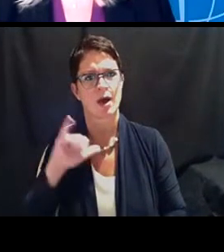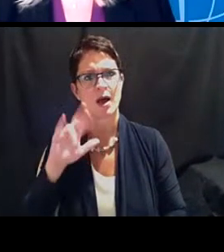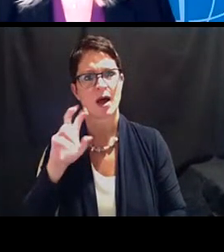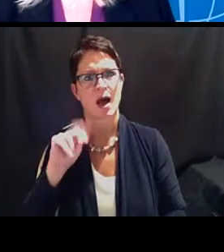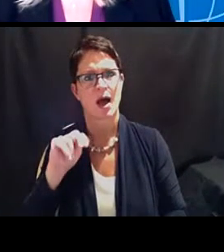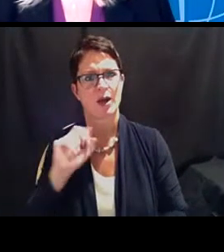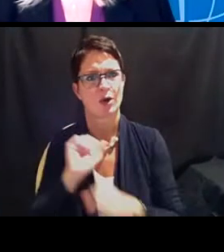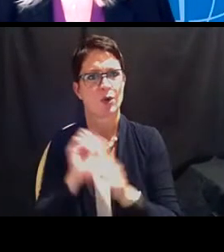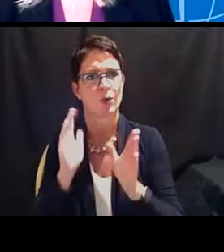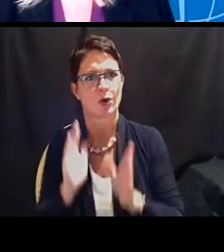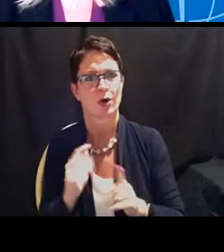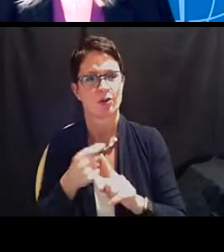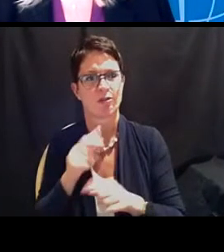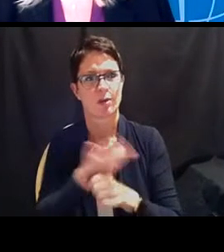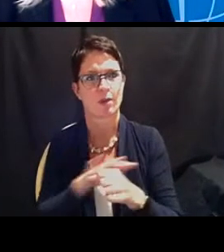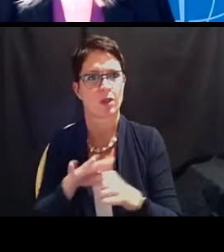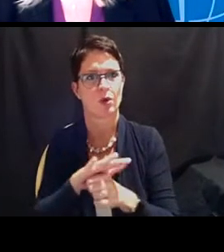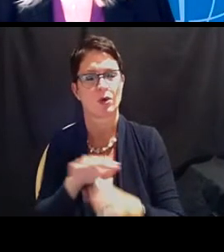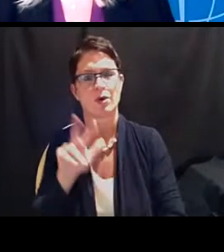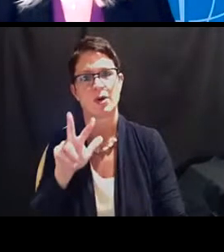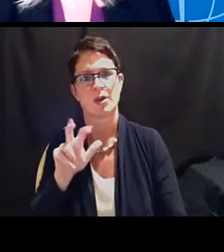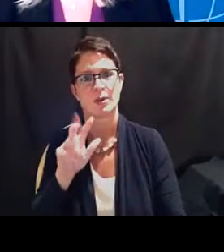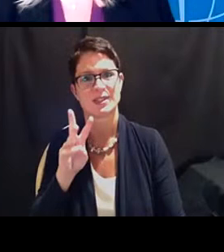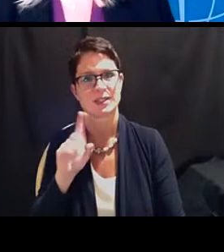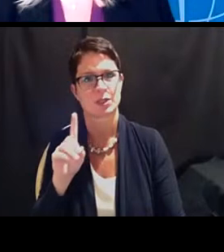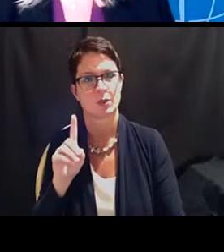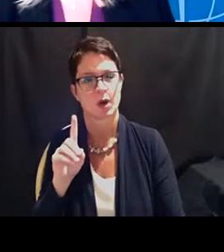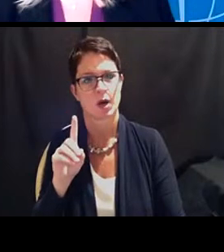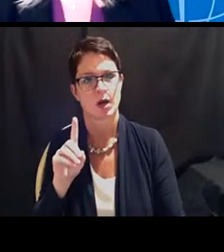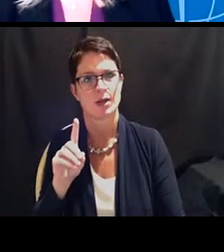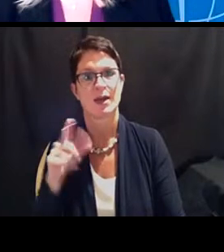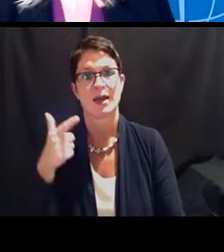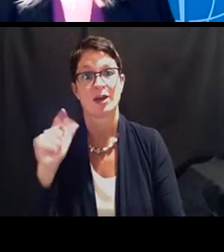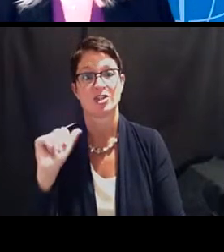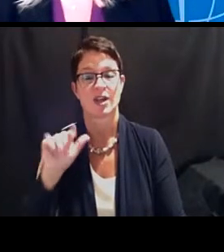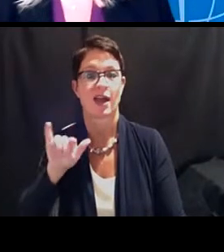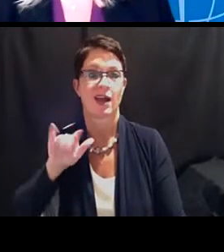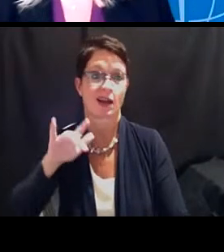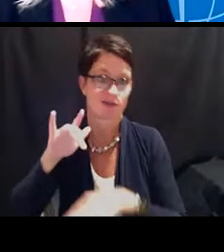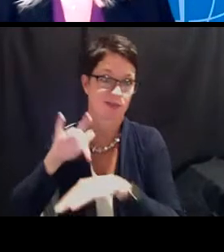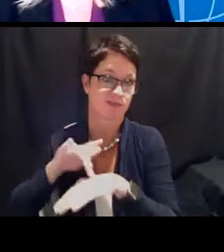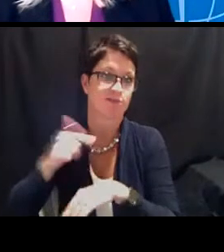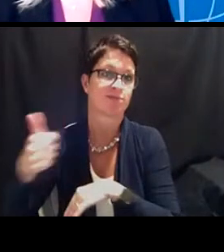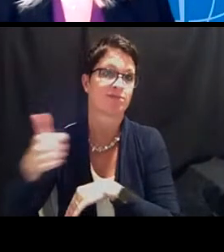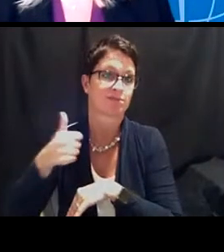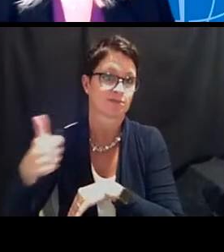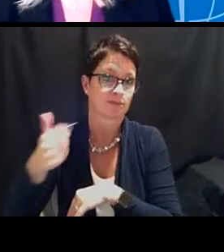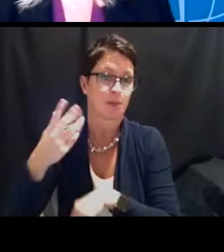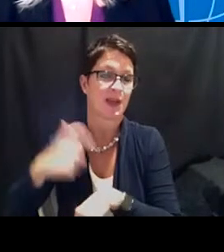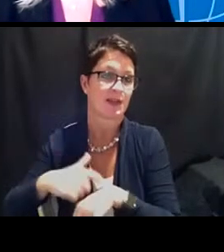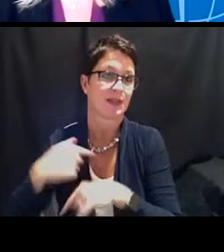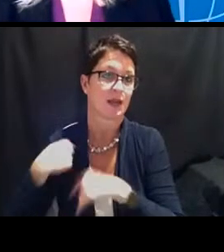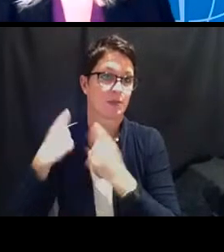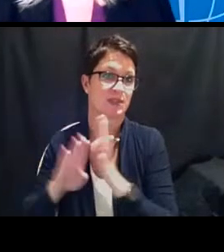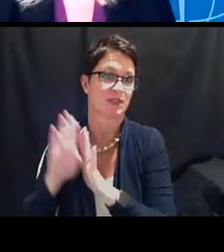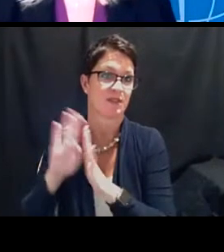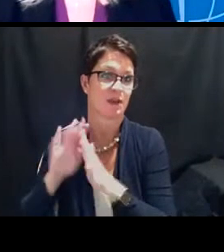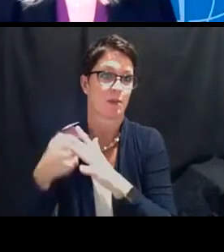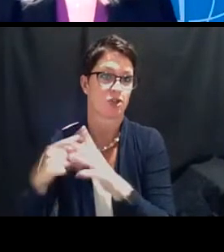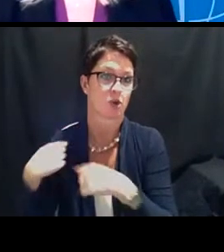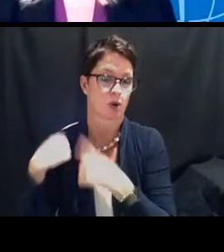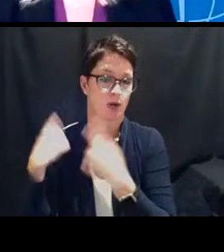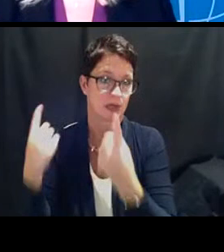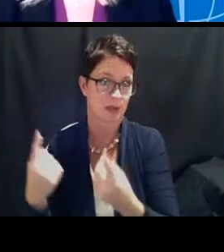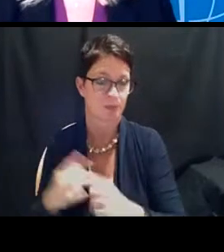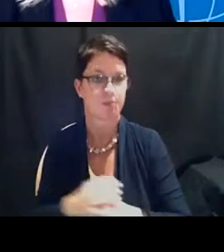of local 361, and I've been in and out of LaGuardia quite a few times since their development has started. And